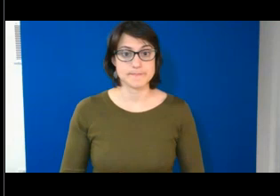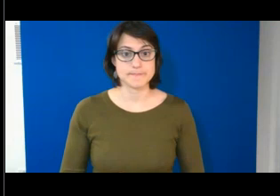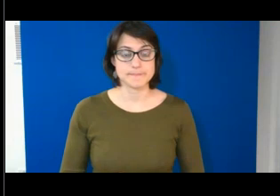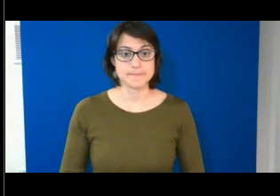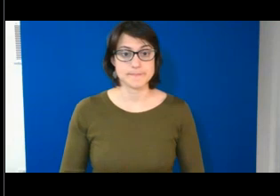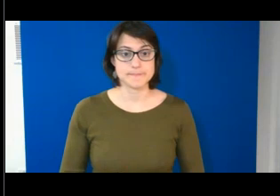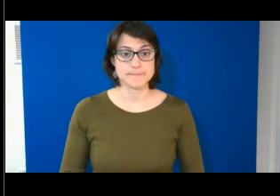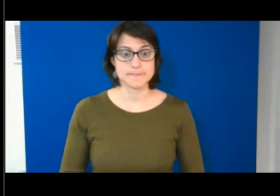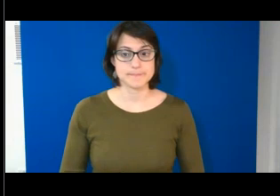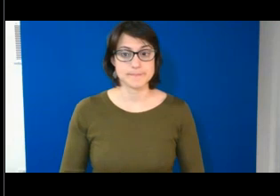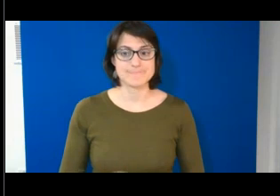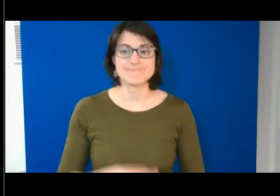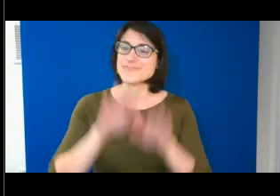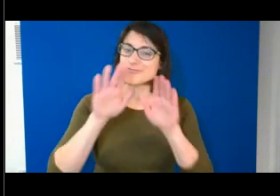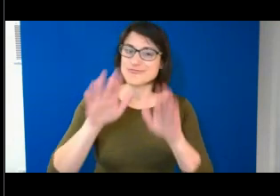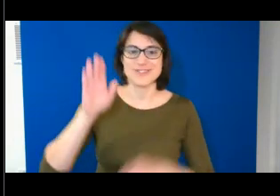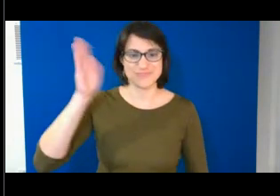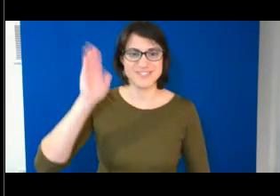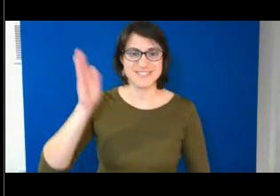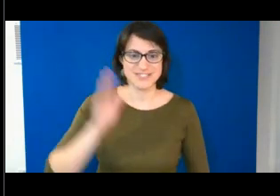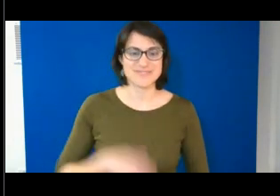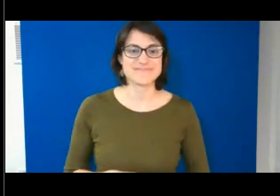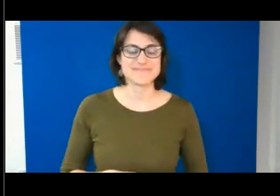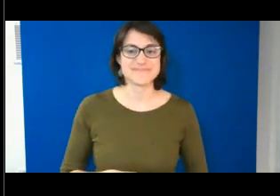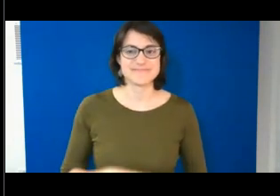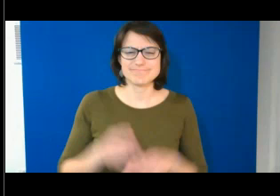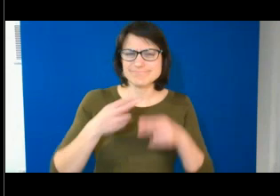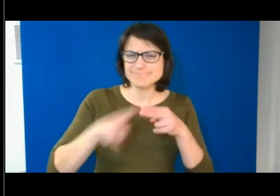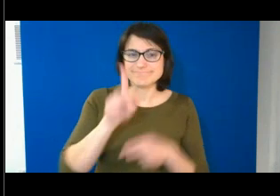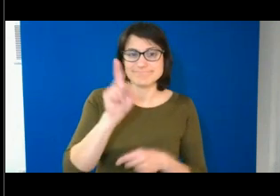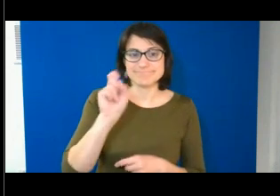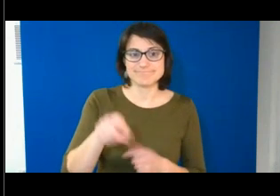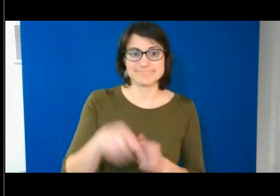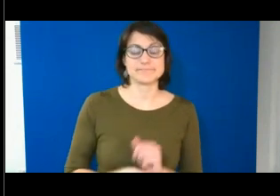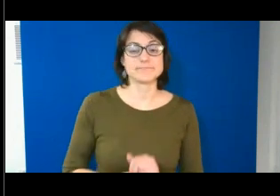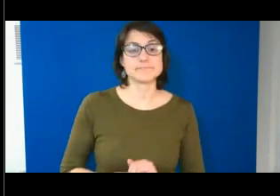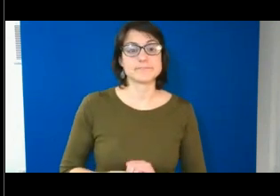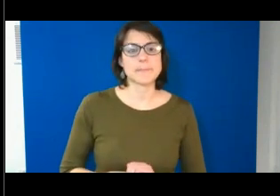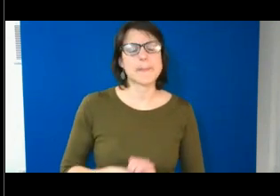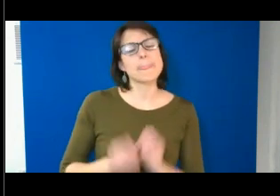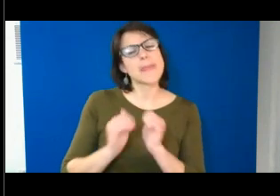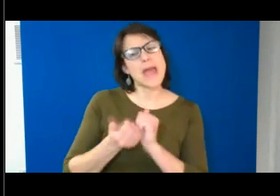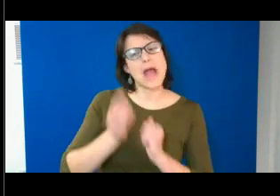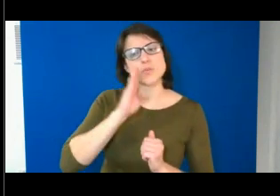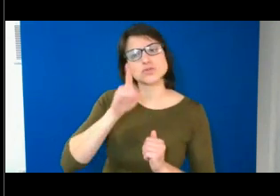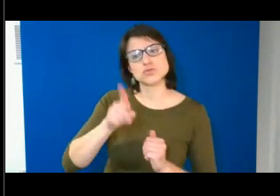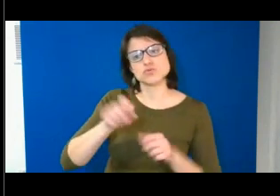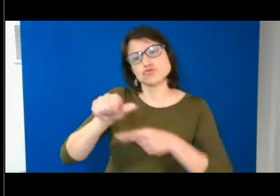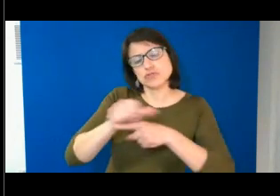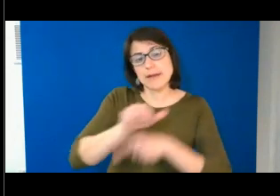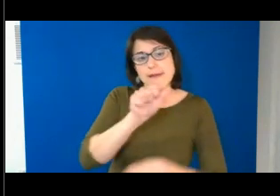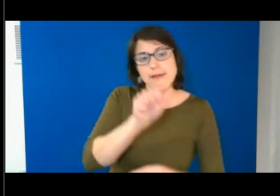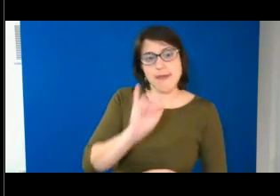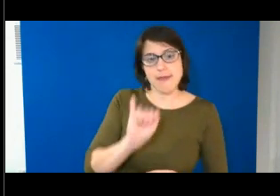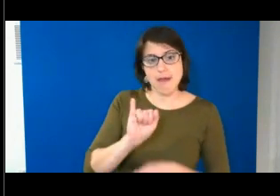Great presentation. Quick question, how would you train your AI model to differentiate